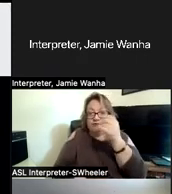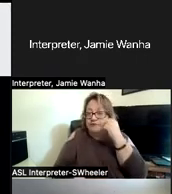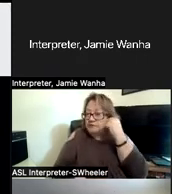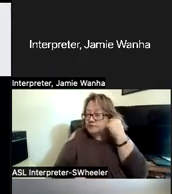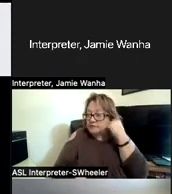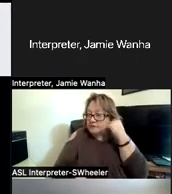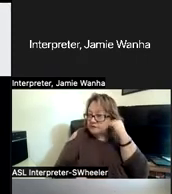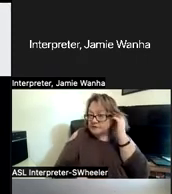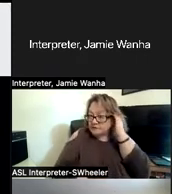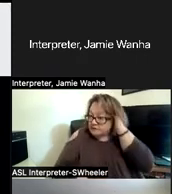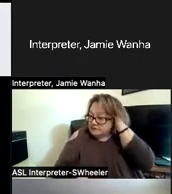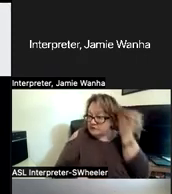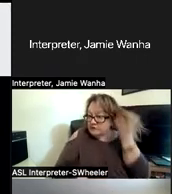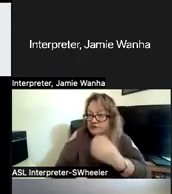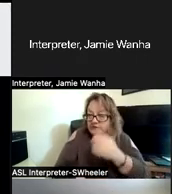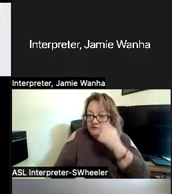buildings,